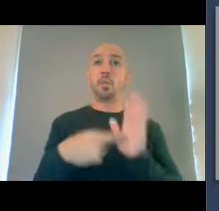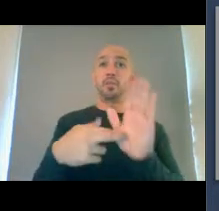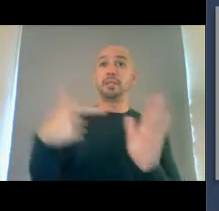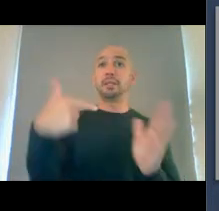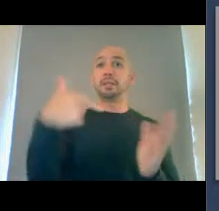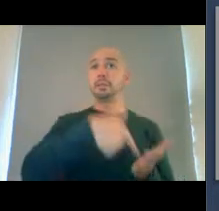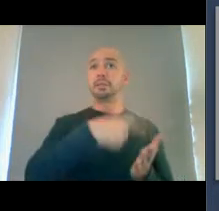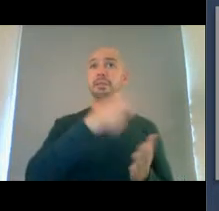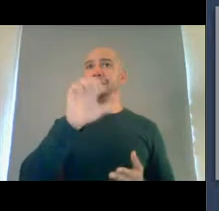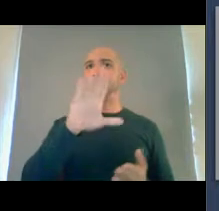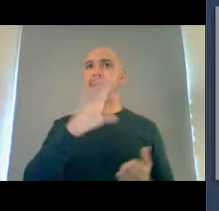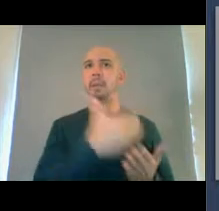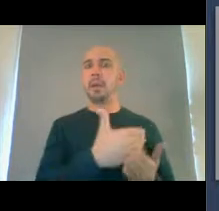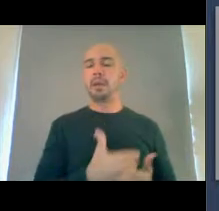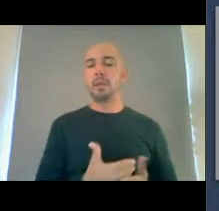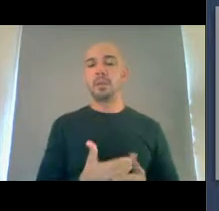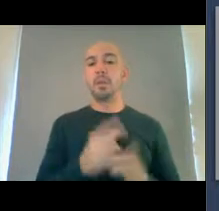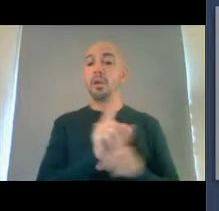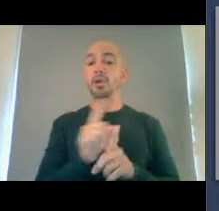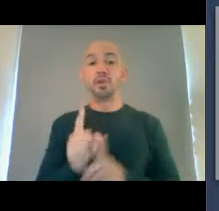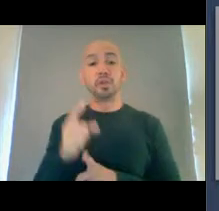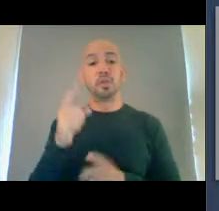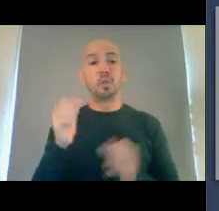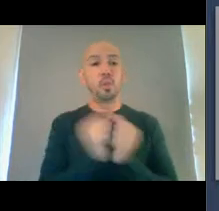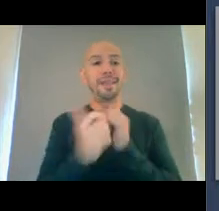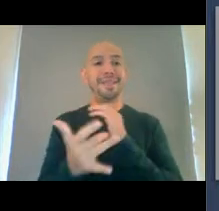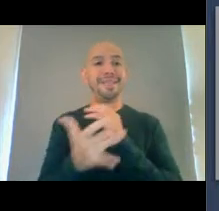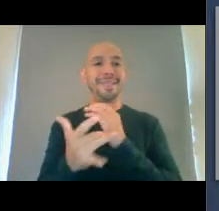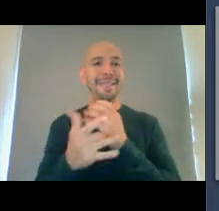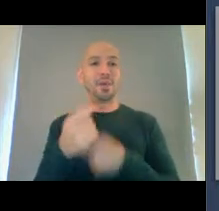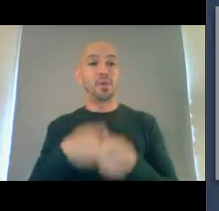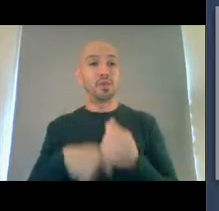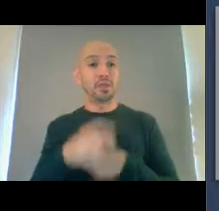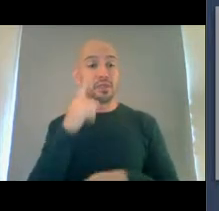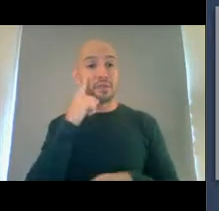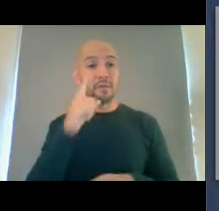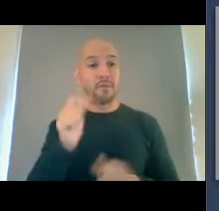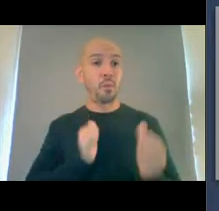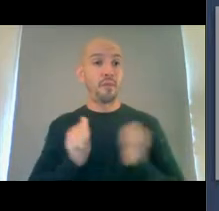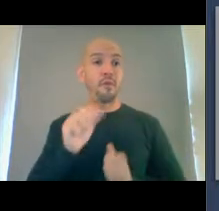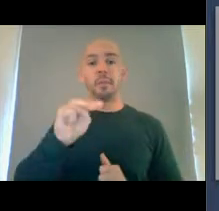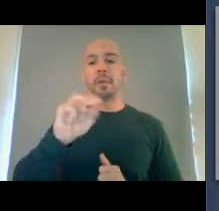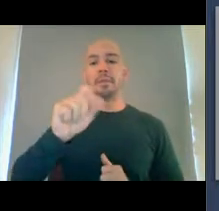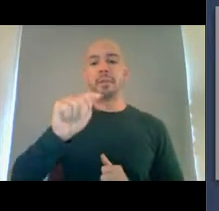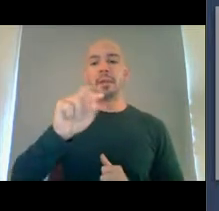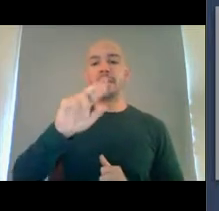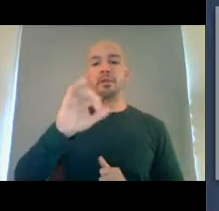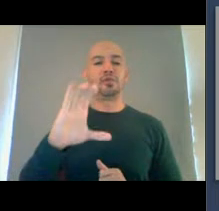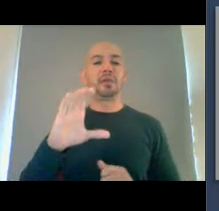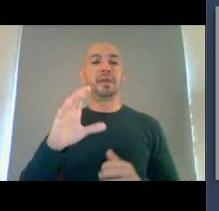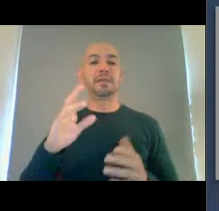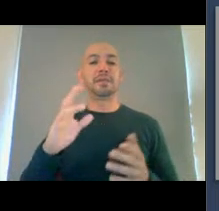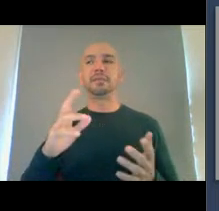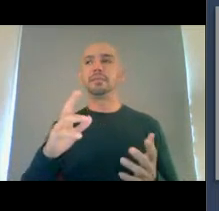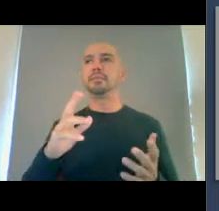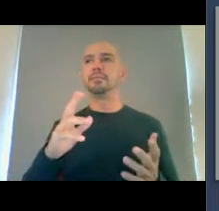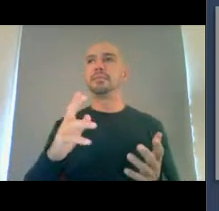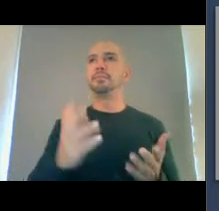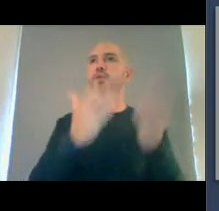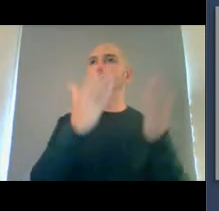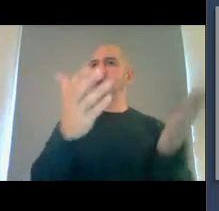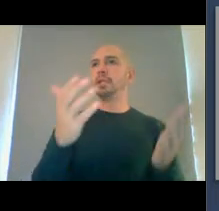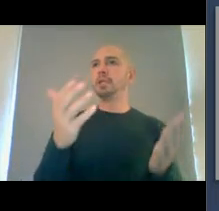item and also with the technical change to the performance metrics section that hannah walters noted under her item